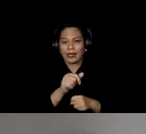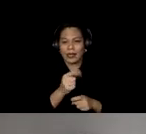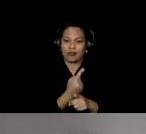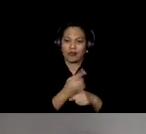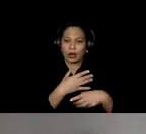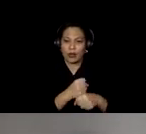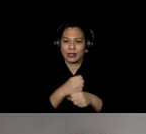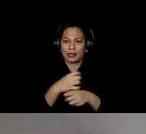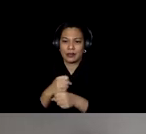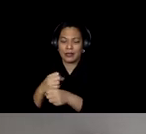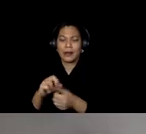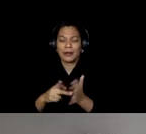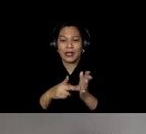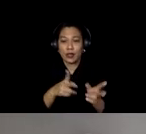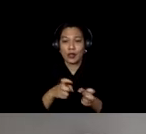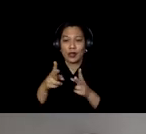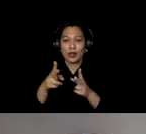sure your load speeds are fast.